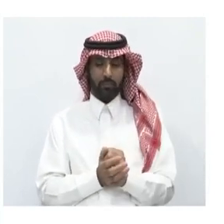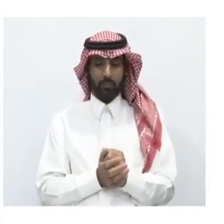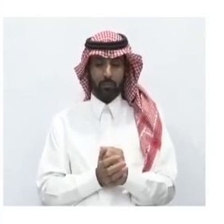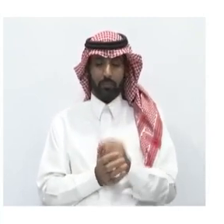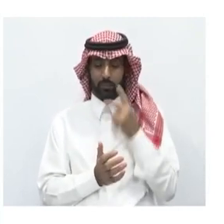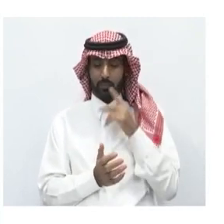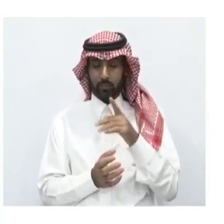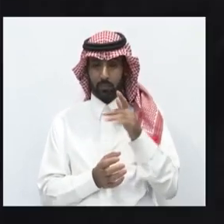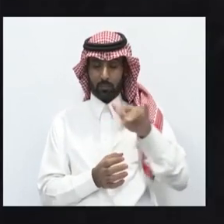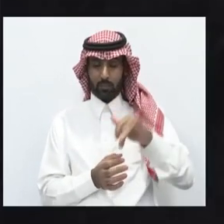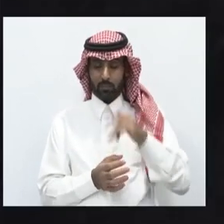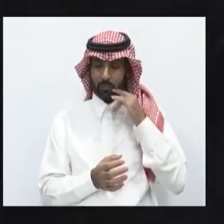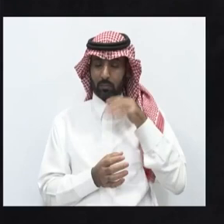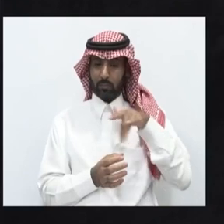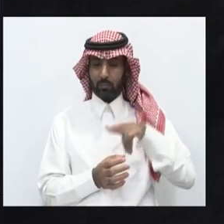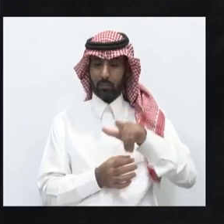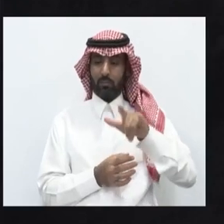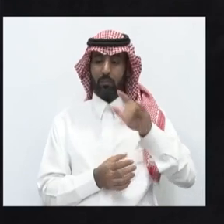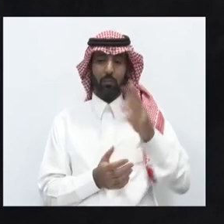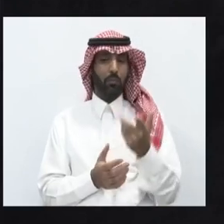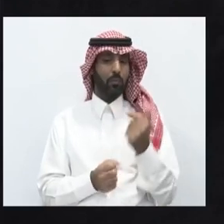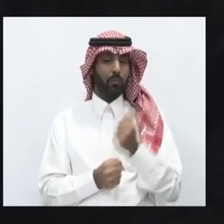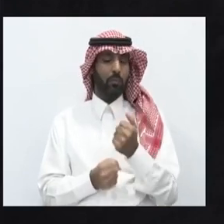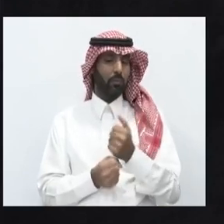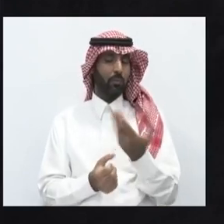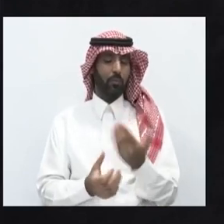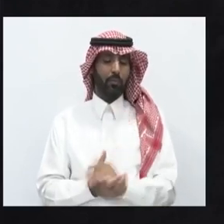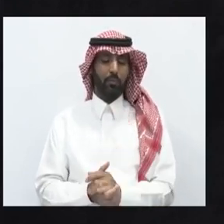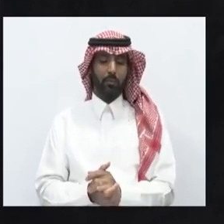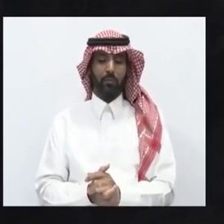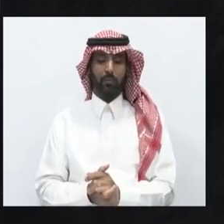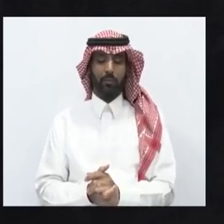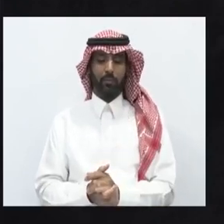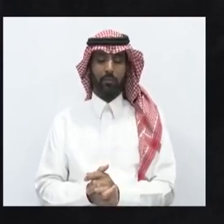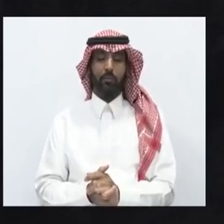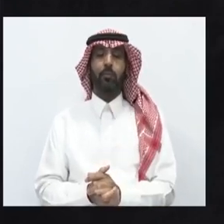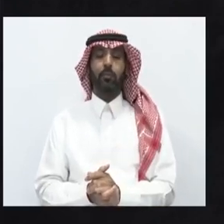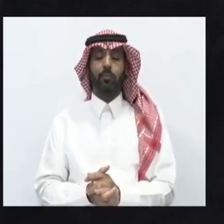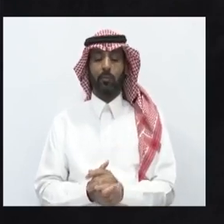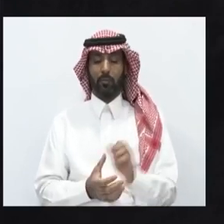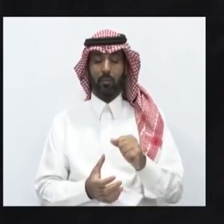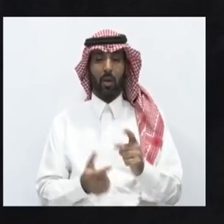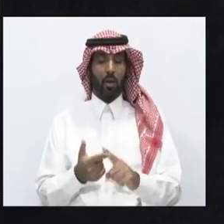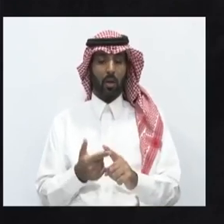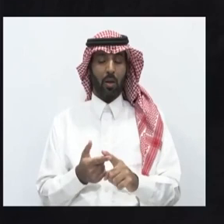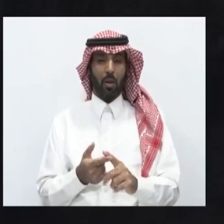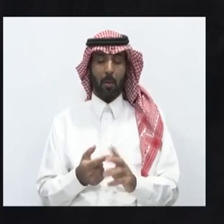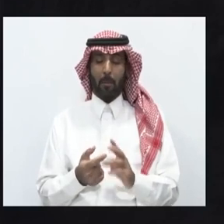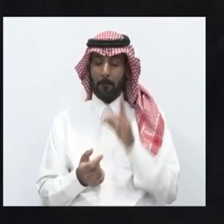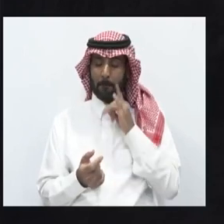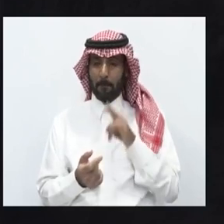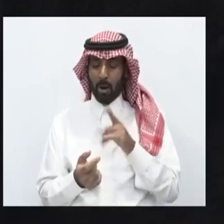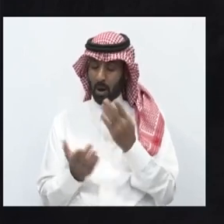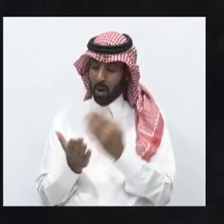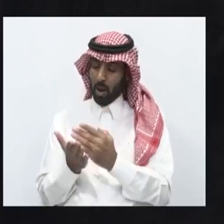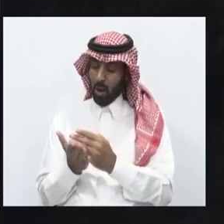you board the plane? Once you board the plane, what do you do? Yes, of course. First, the flight attendant